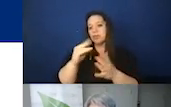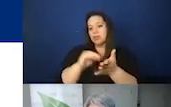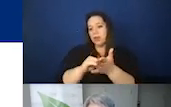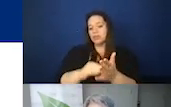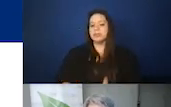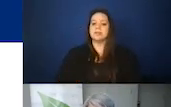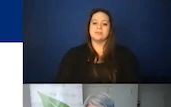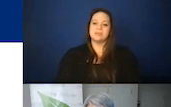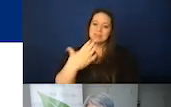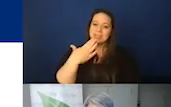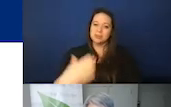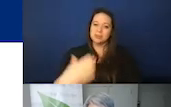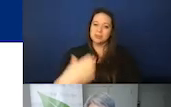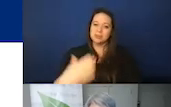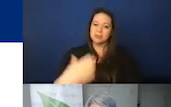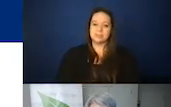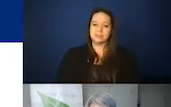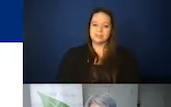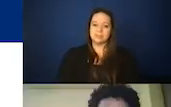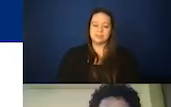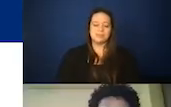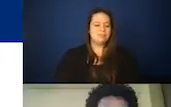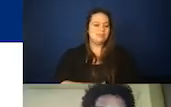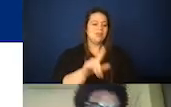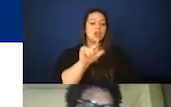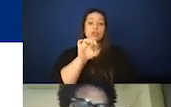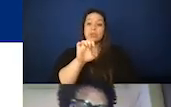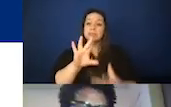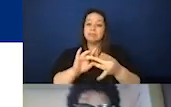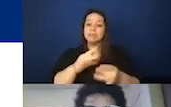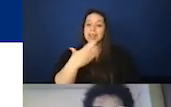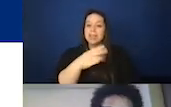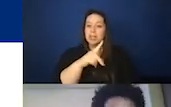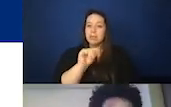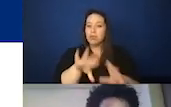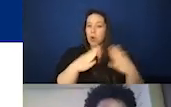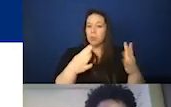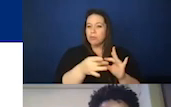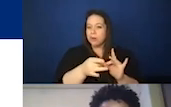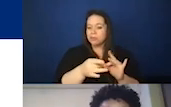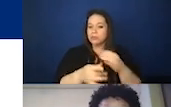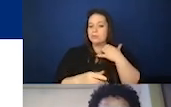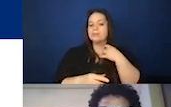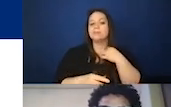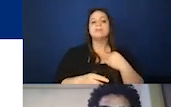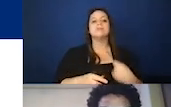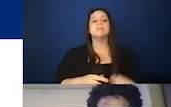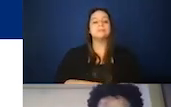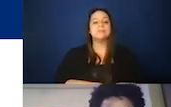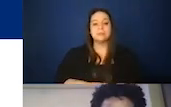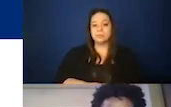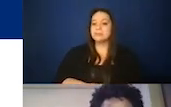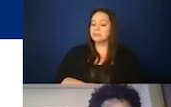doctors. Thank you. Thank you so much, Pat, for those opening remarks. Next slide, please.